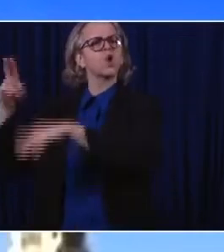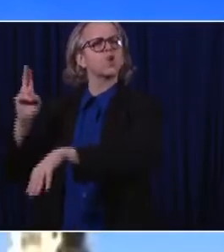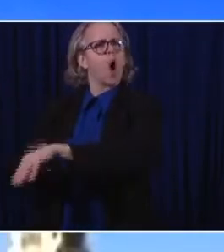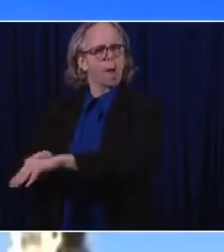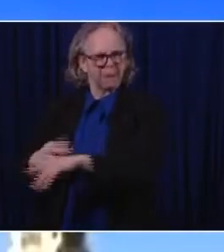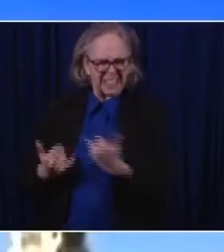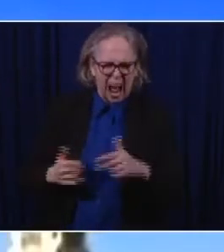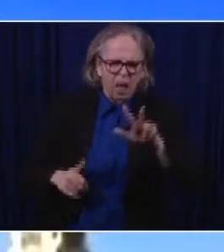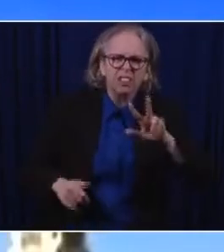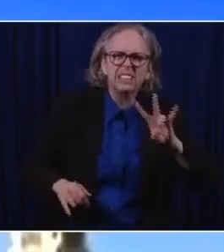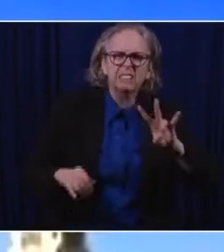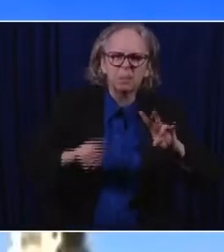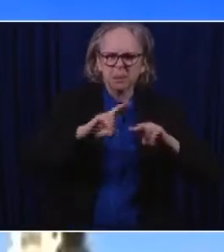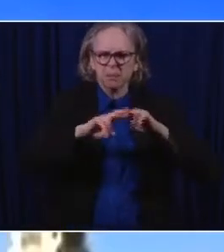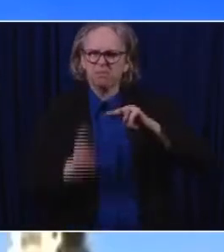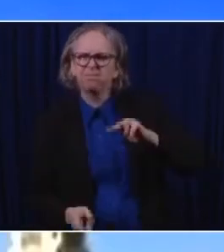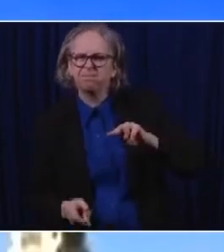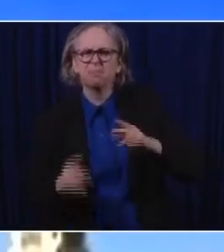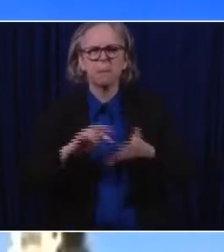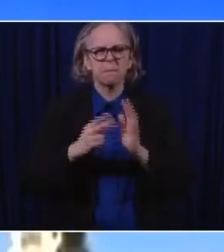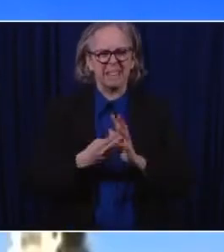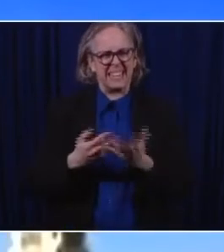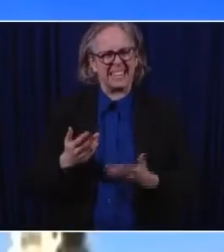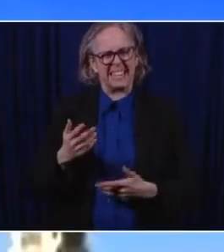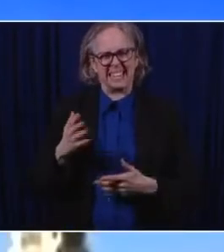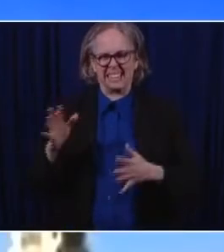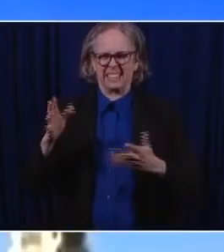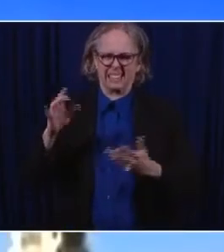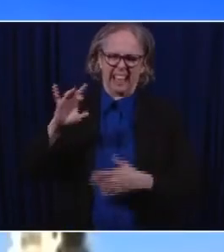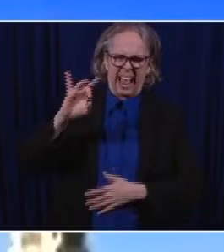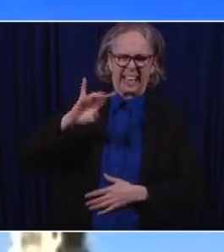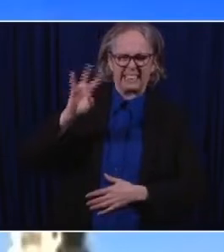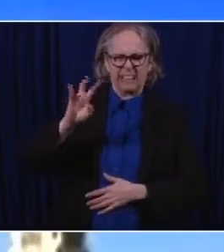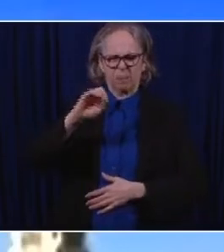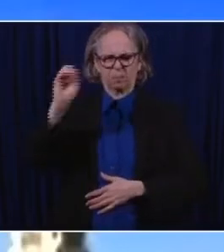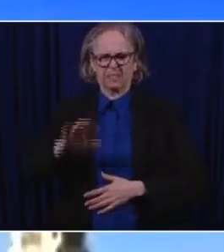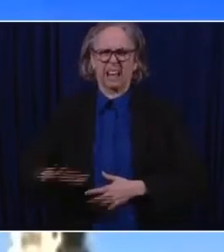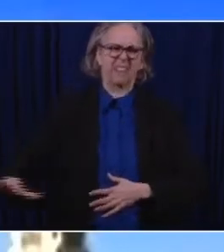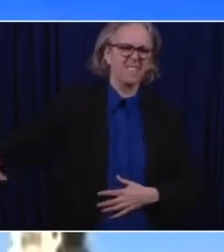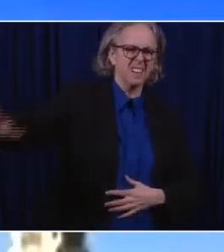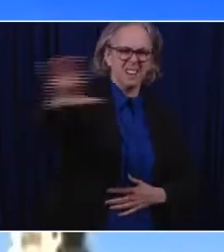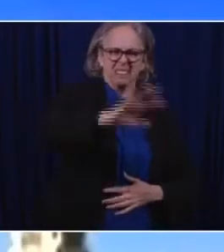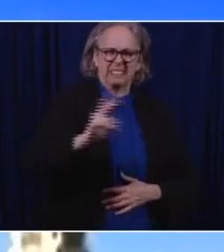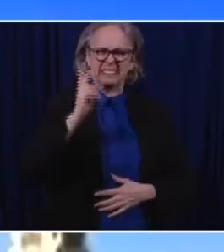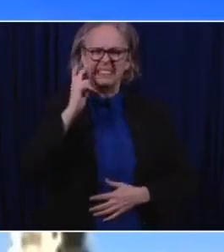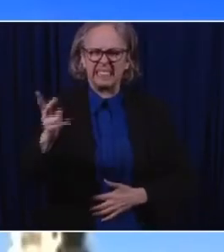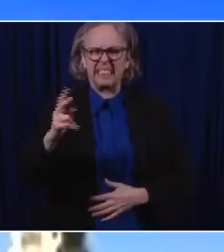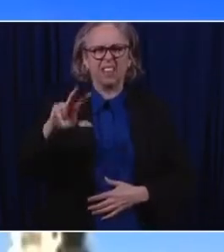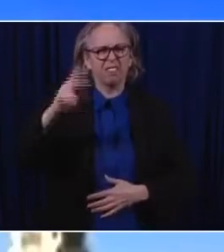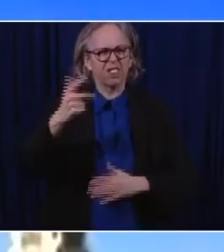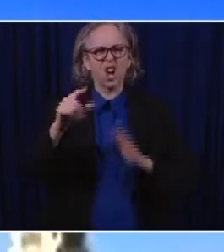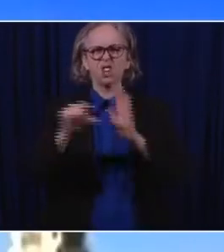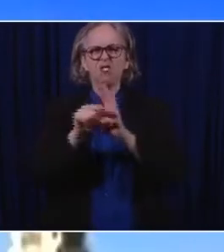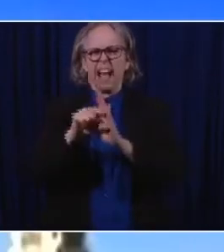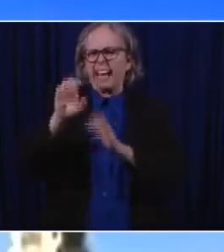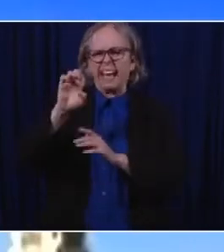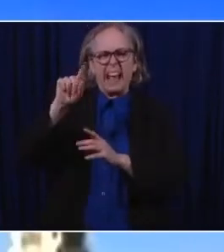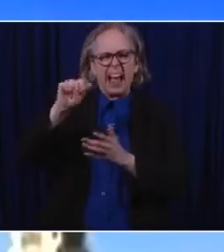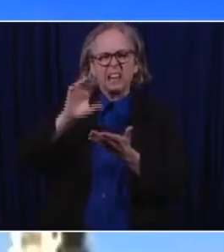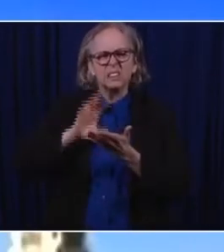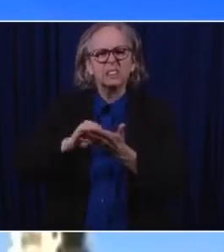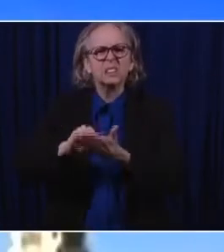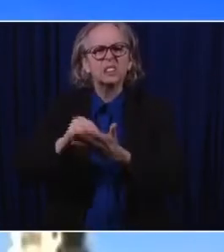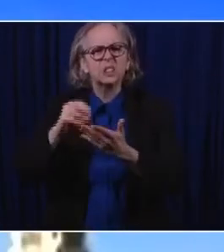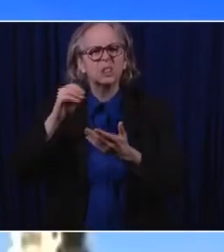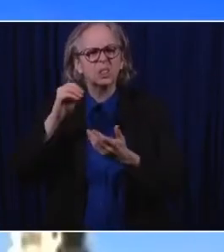districts, about 87%, had a decrease in their percentage of third grade students scoring proficient or better between 2019